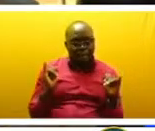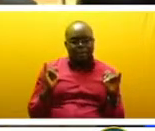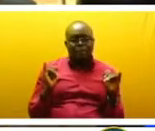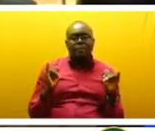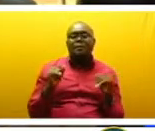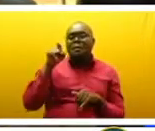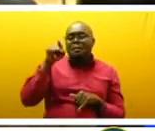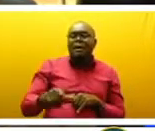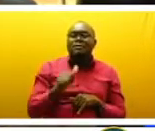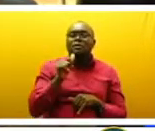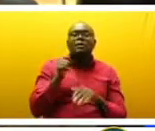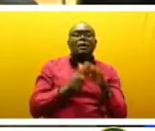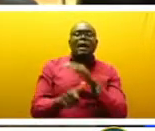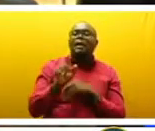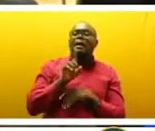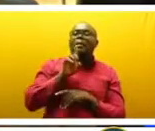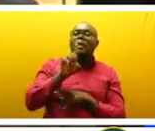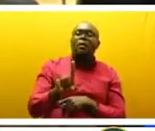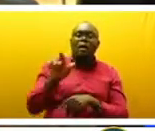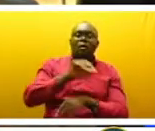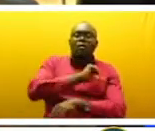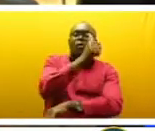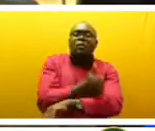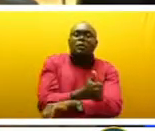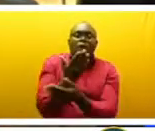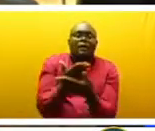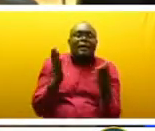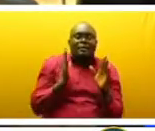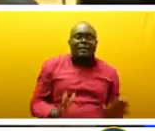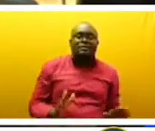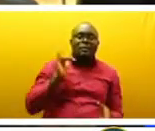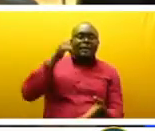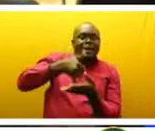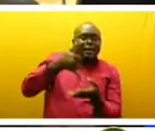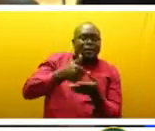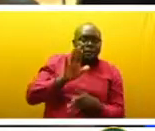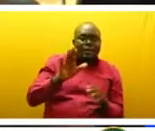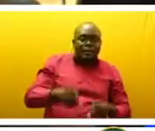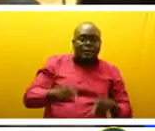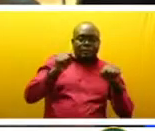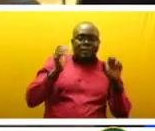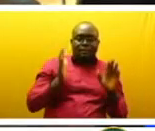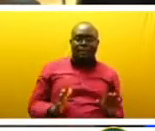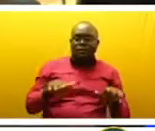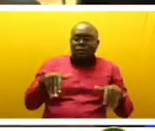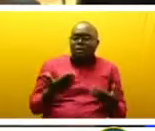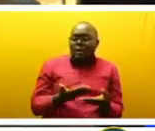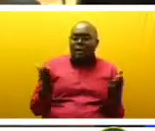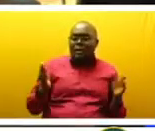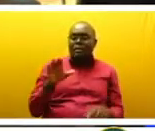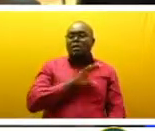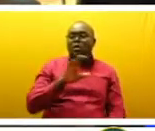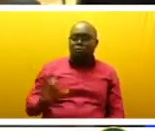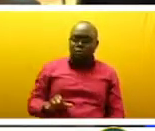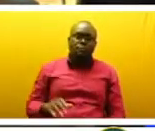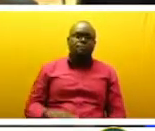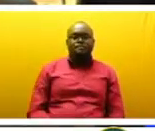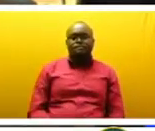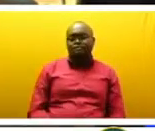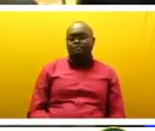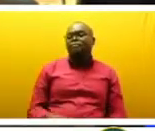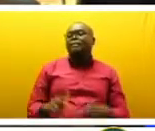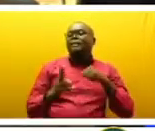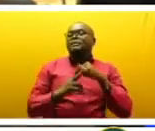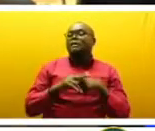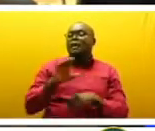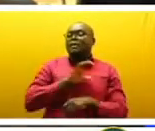not be under the direction of or authority of anyone, including the chairperson of any particular commission. The 7 commissioners,